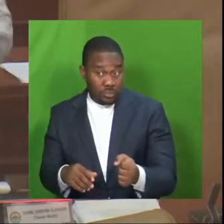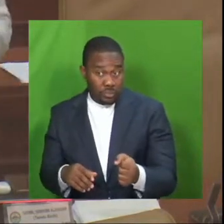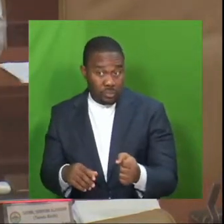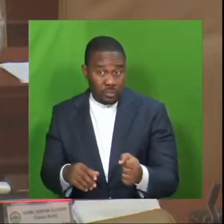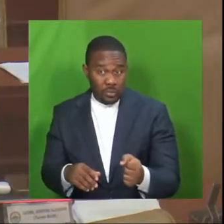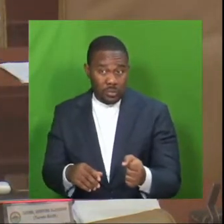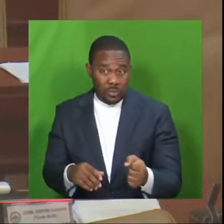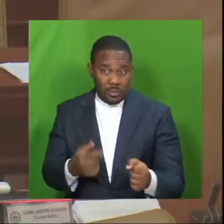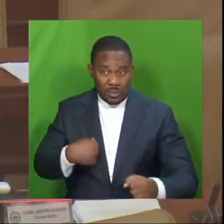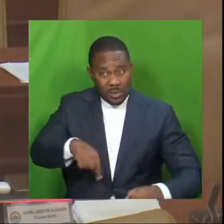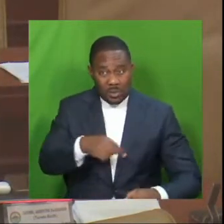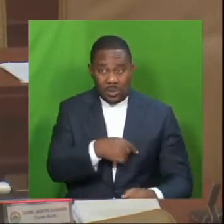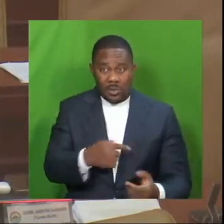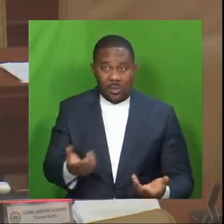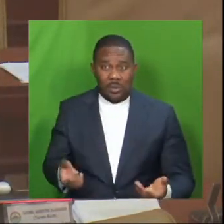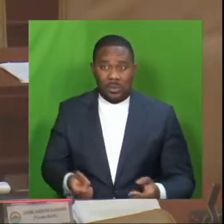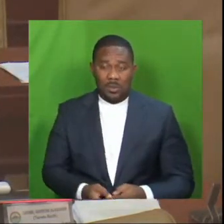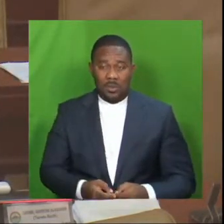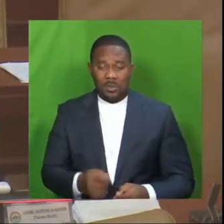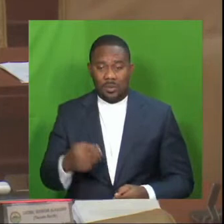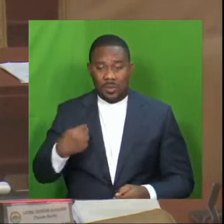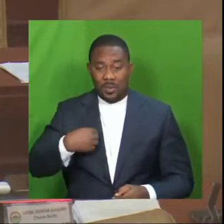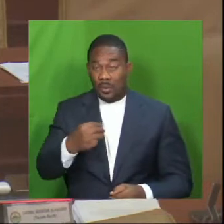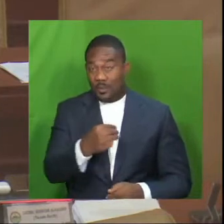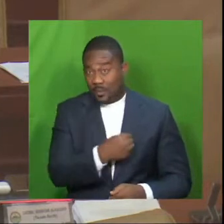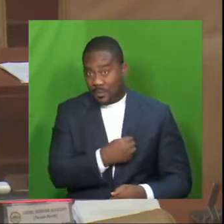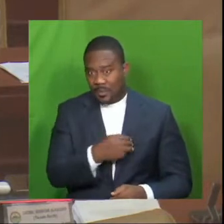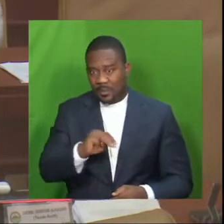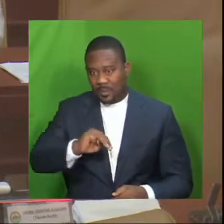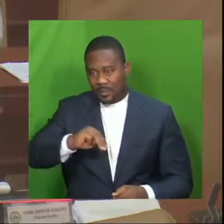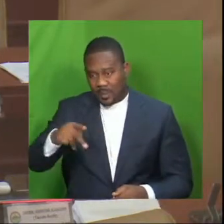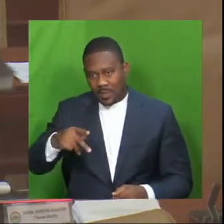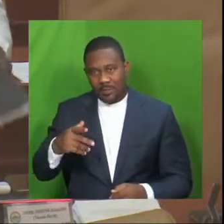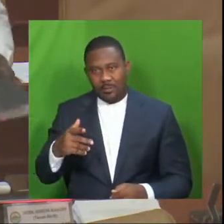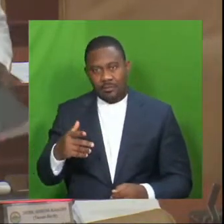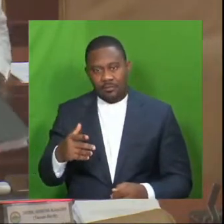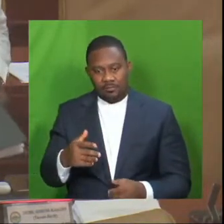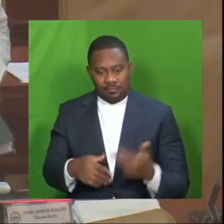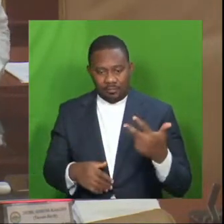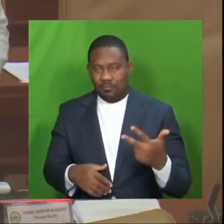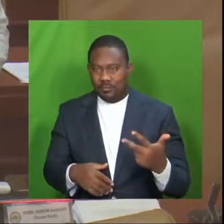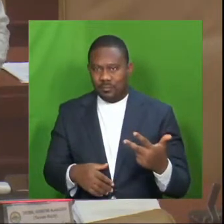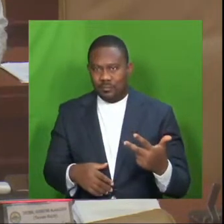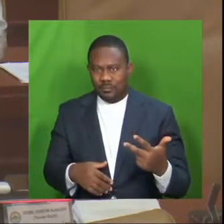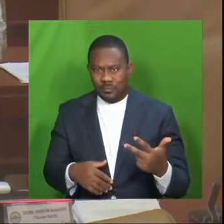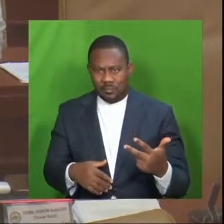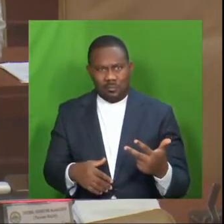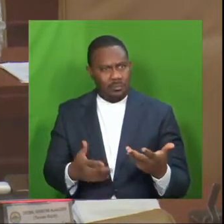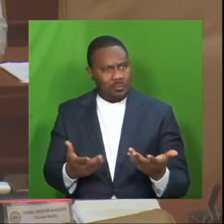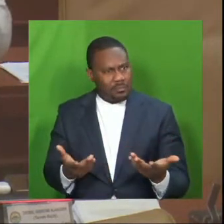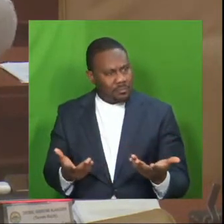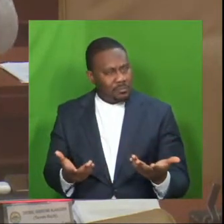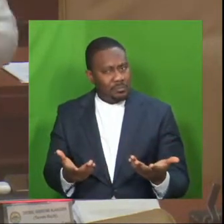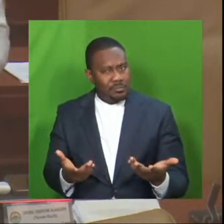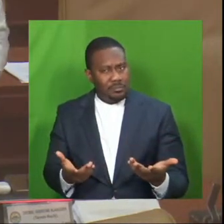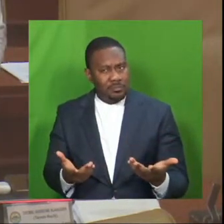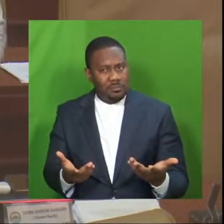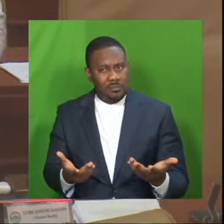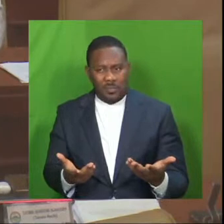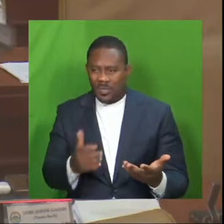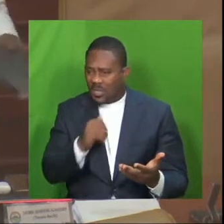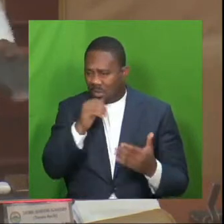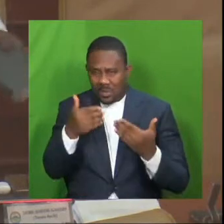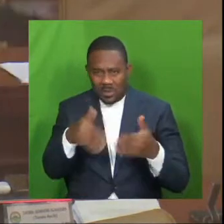we are talking about members of Parliament who are in office, and it is not limited